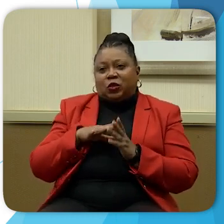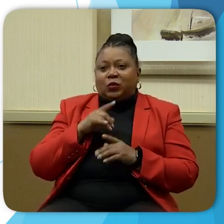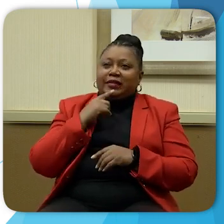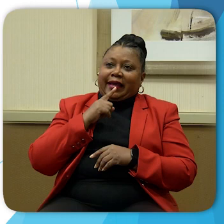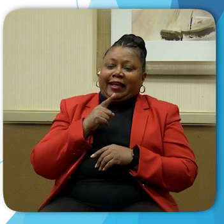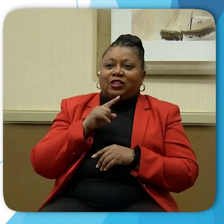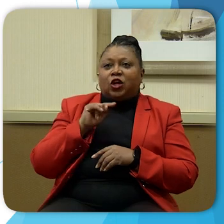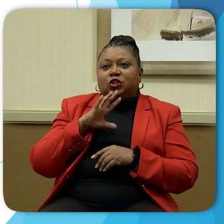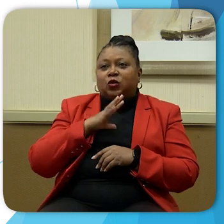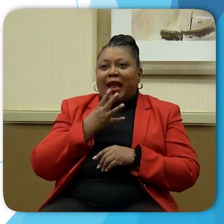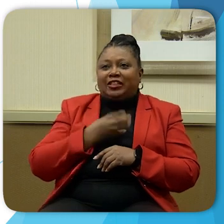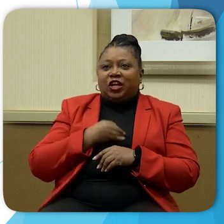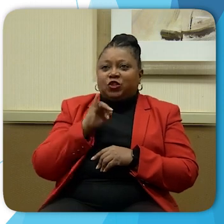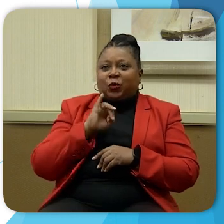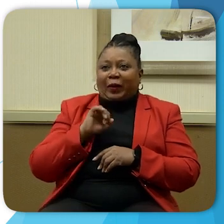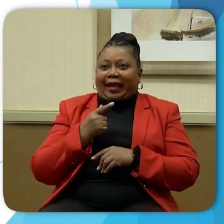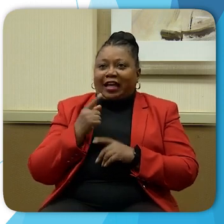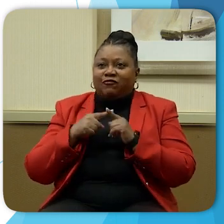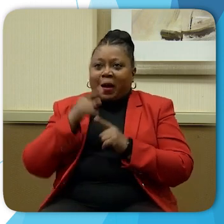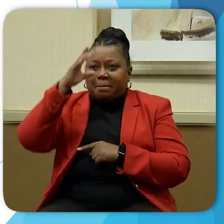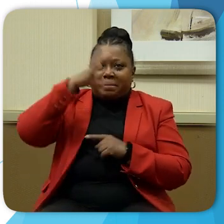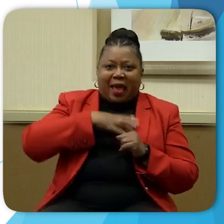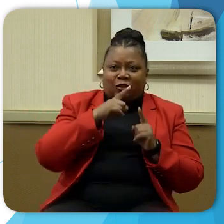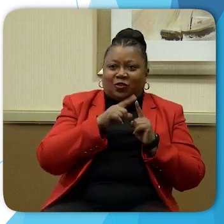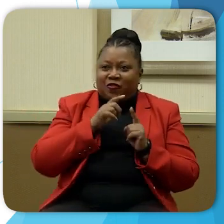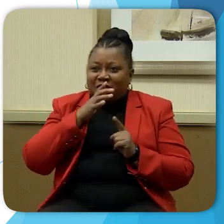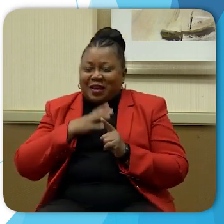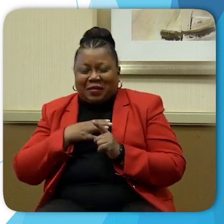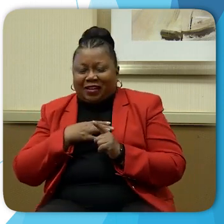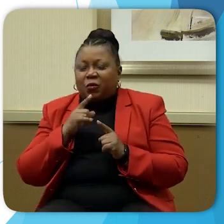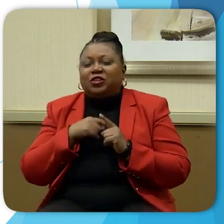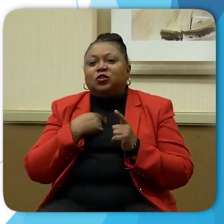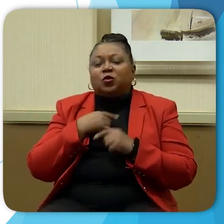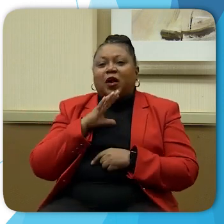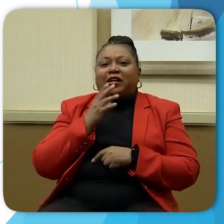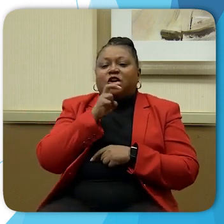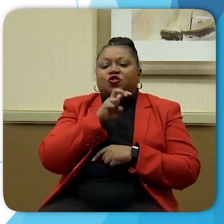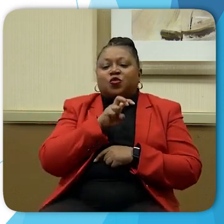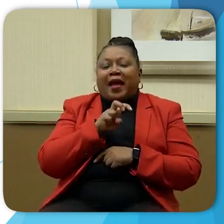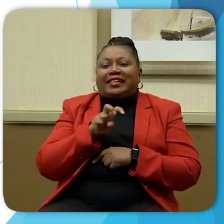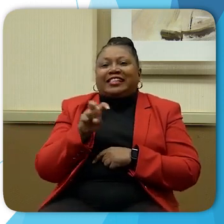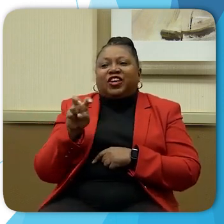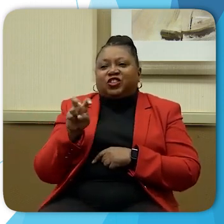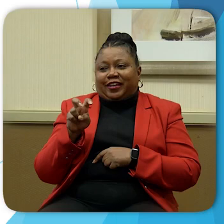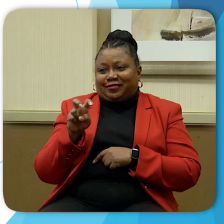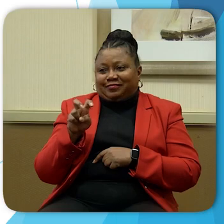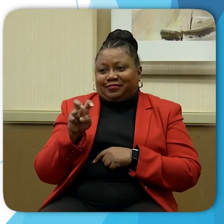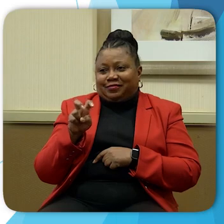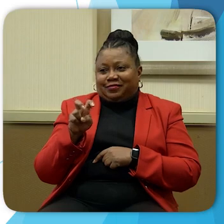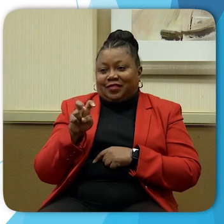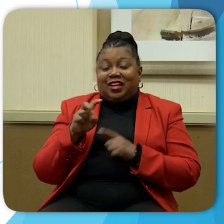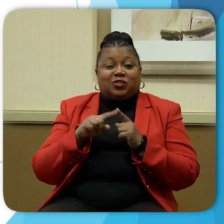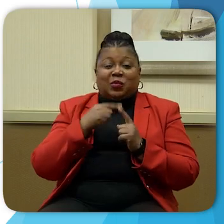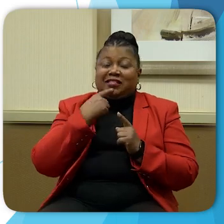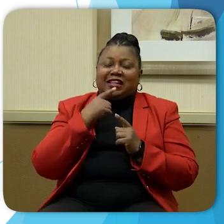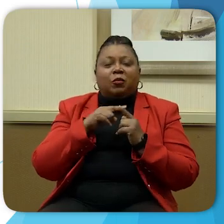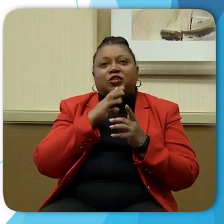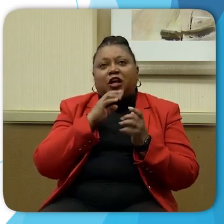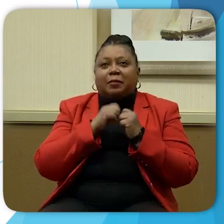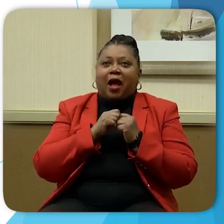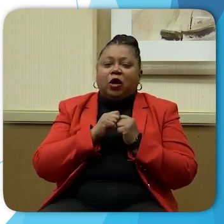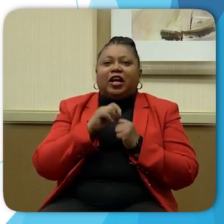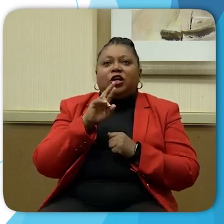is transgendering from male to female. We use the word transition. And you wouldn't say we're going to talk